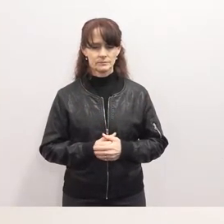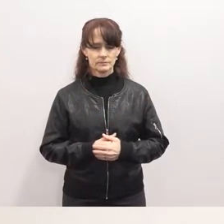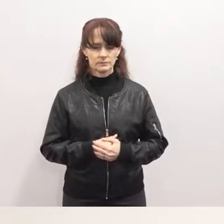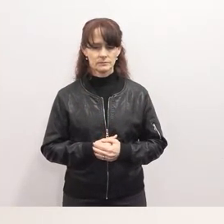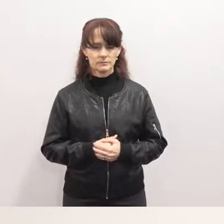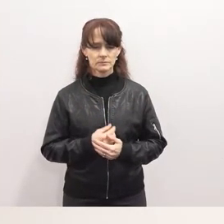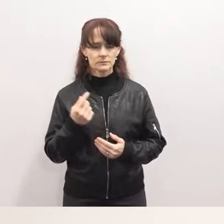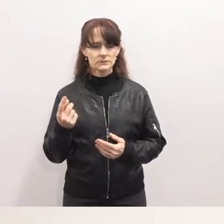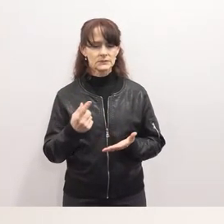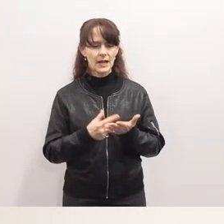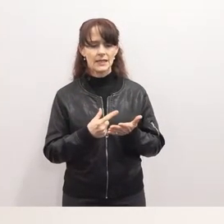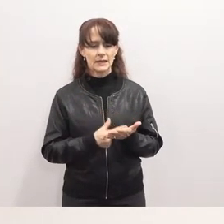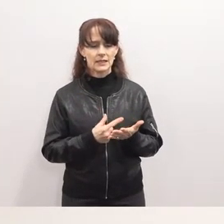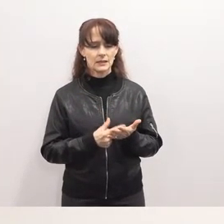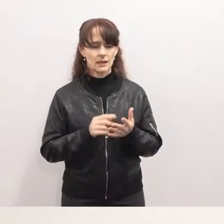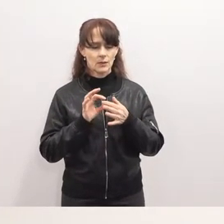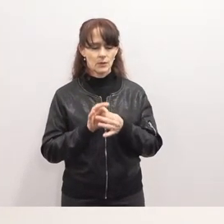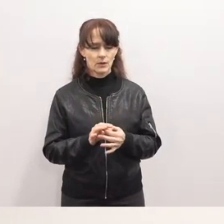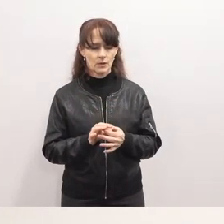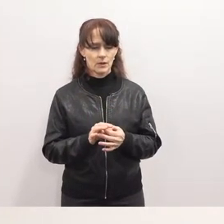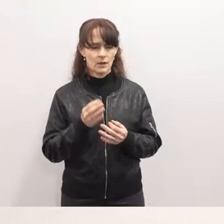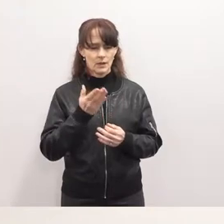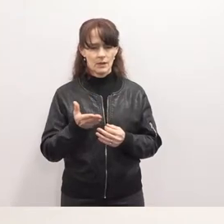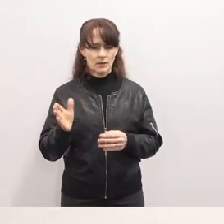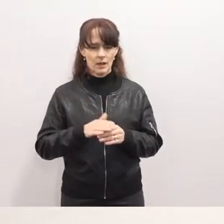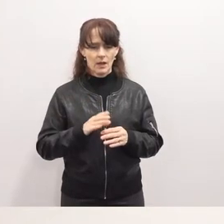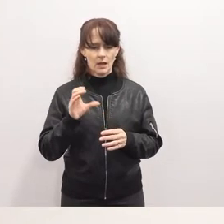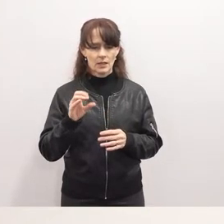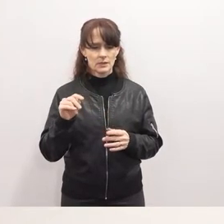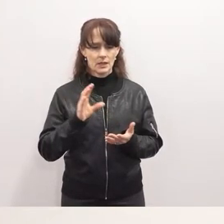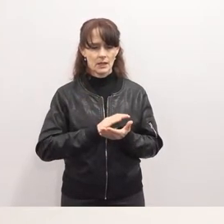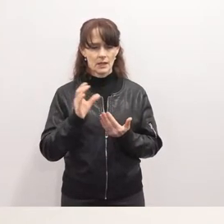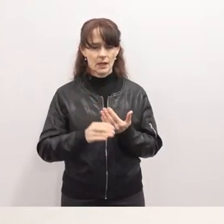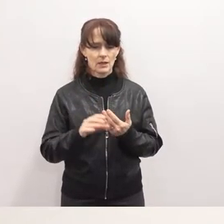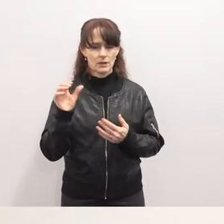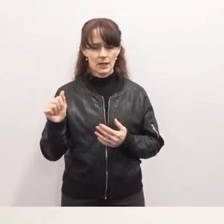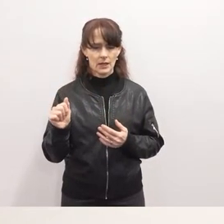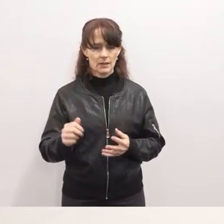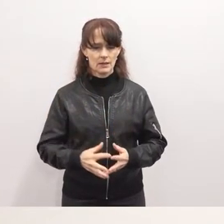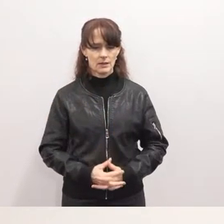Is there any discussion regarding items on consent calendar A?